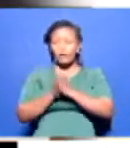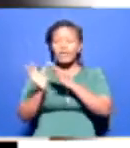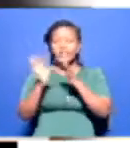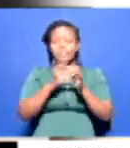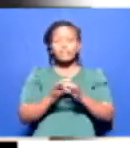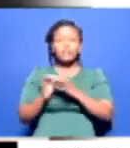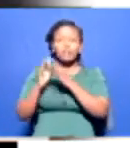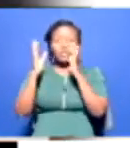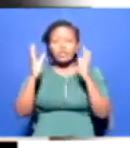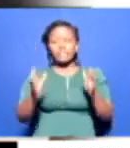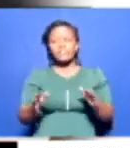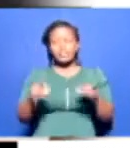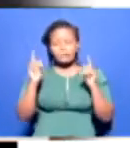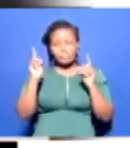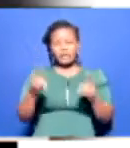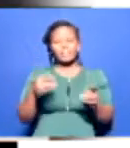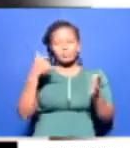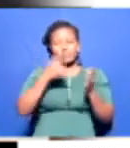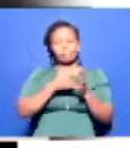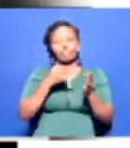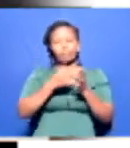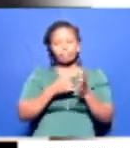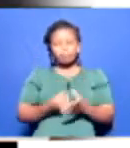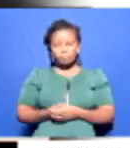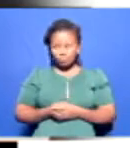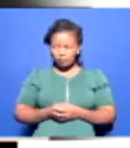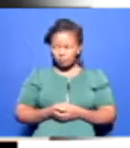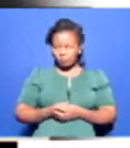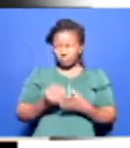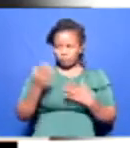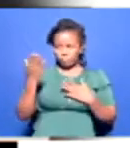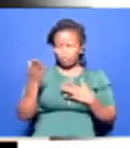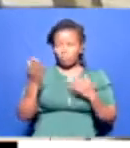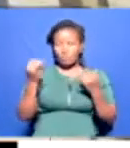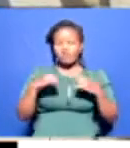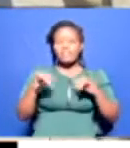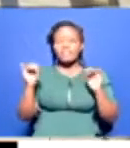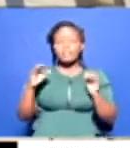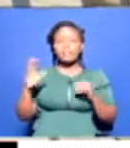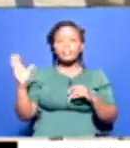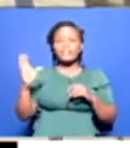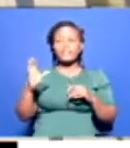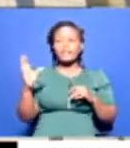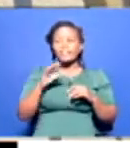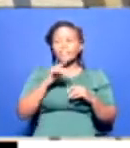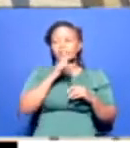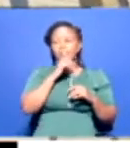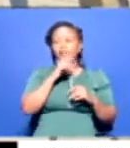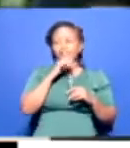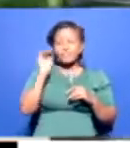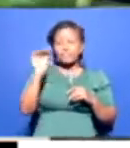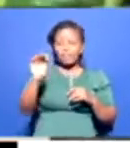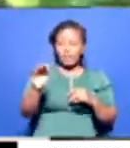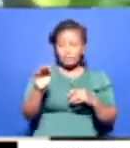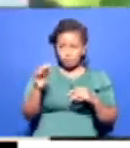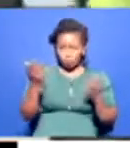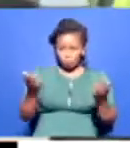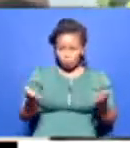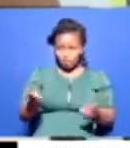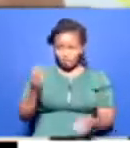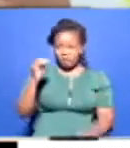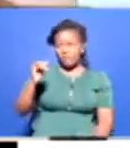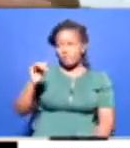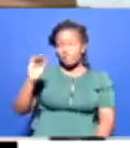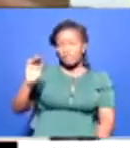group. And Nambale constituency independent candidate Geoffrey Mulanya has appealed to the Independent Electoral and Boundaries